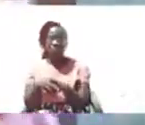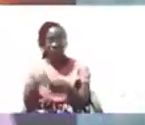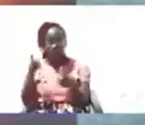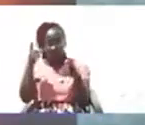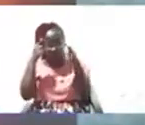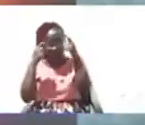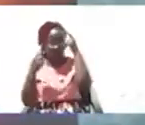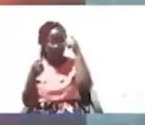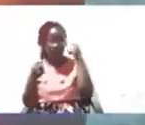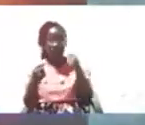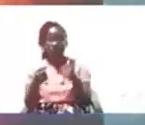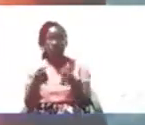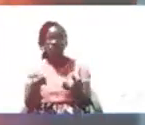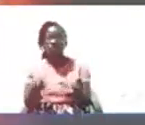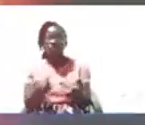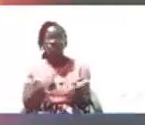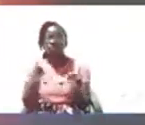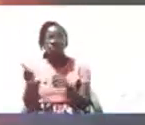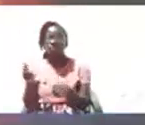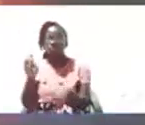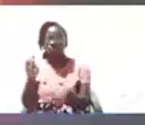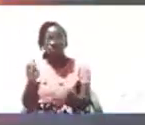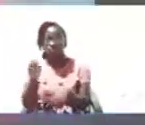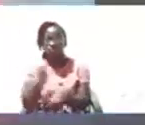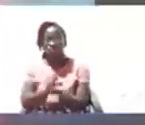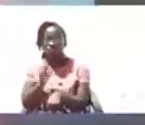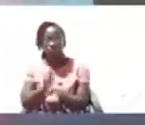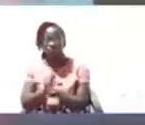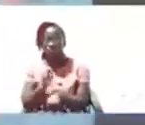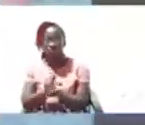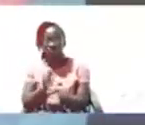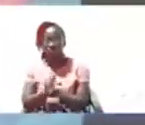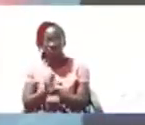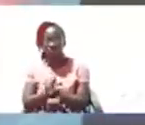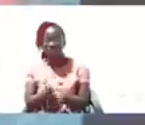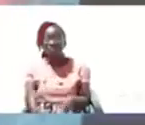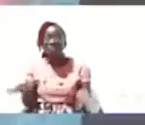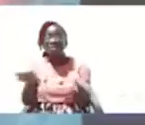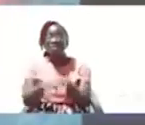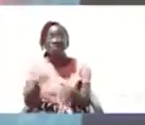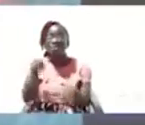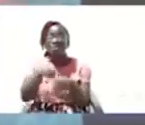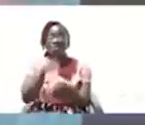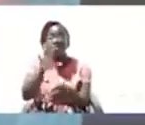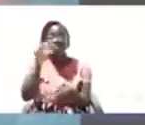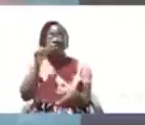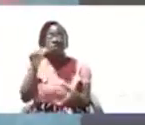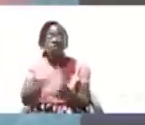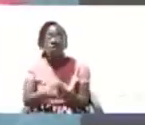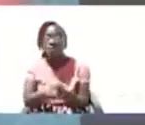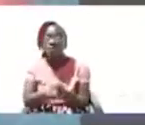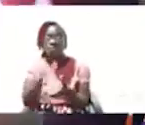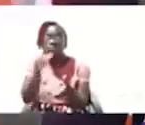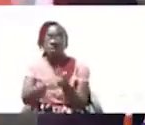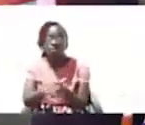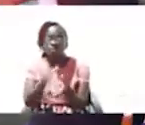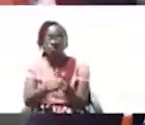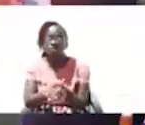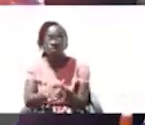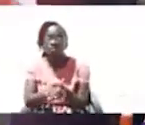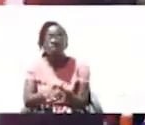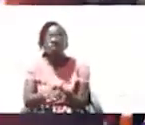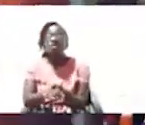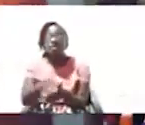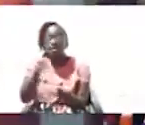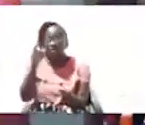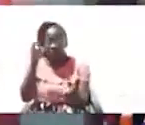when you go to a job and they disown you, even in your marriage, you are rejected. In your family, you